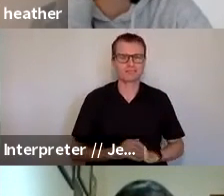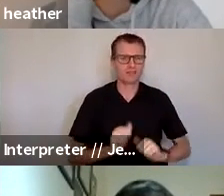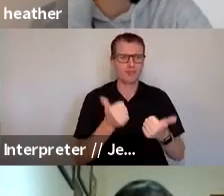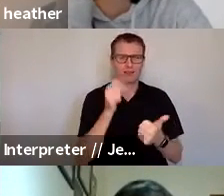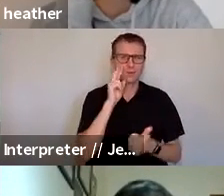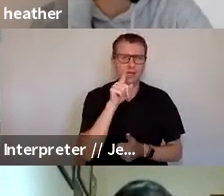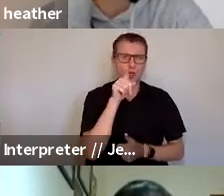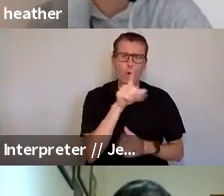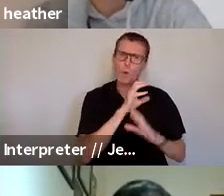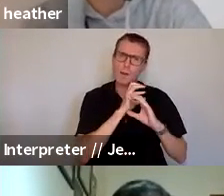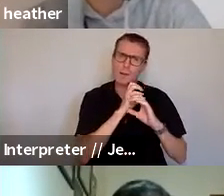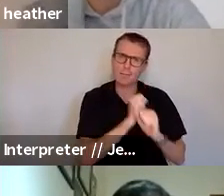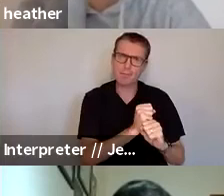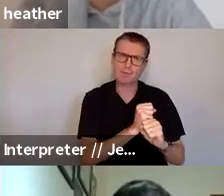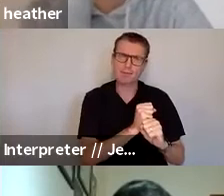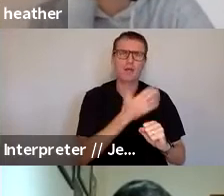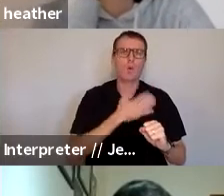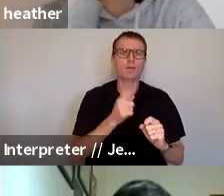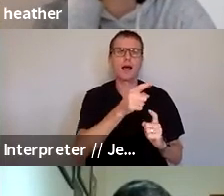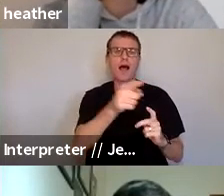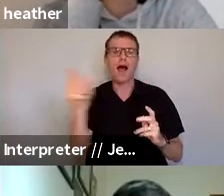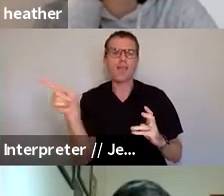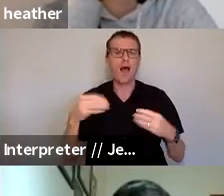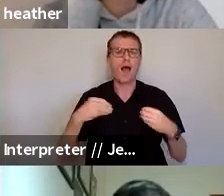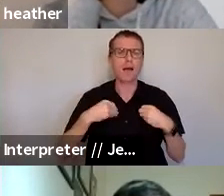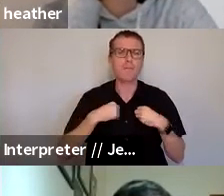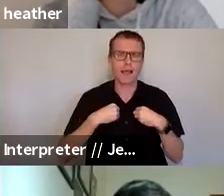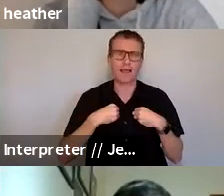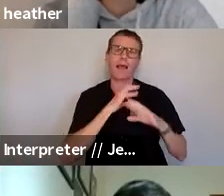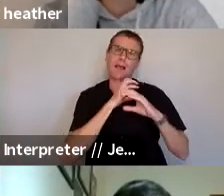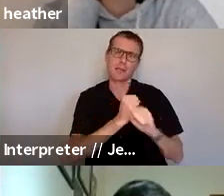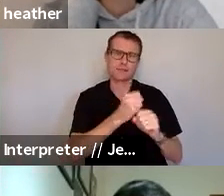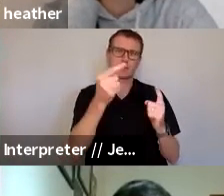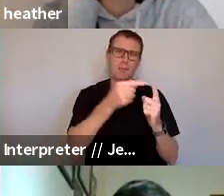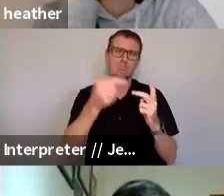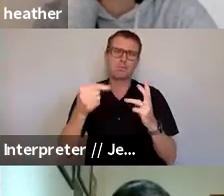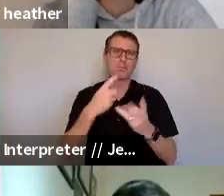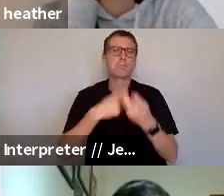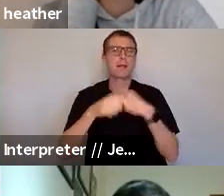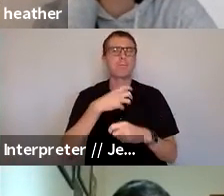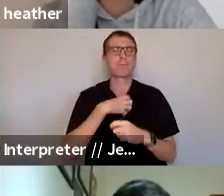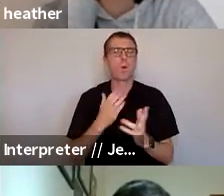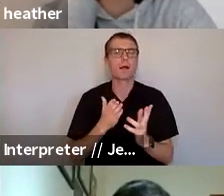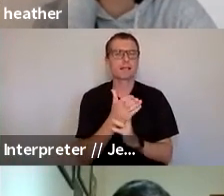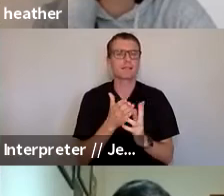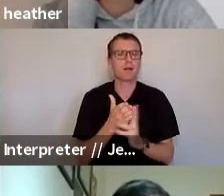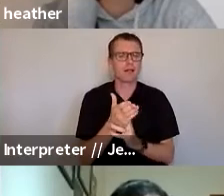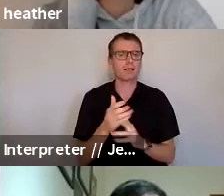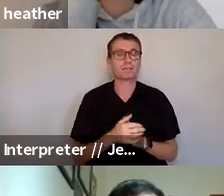commitment to all of those ideas. Interesting to note that you were both talking also